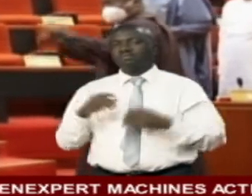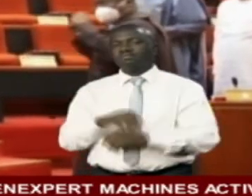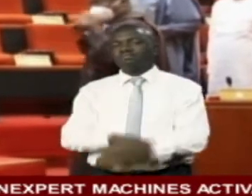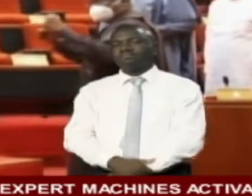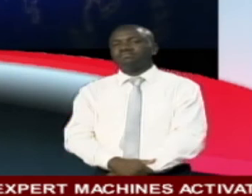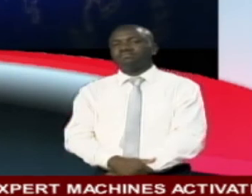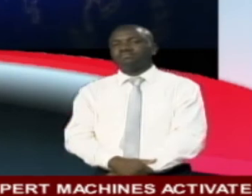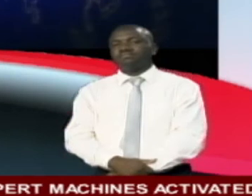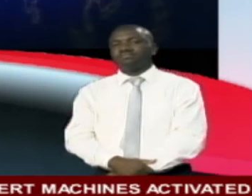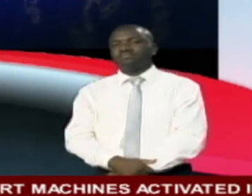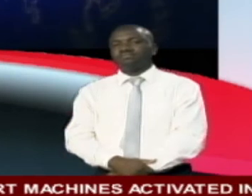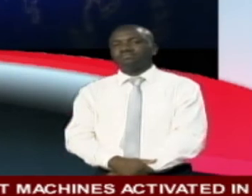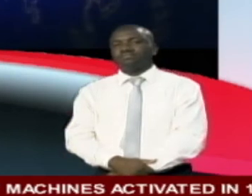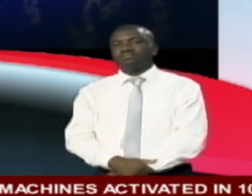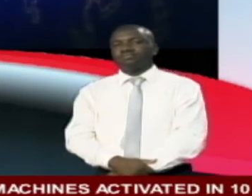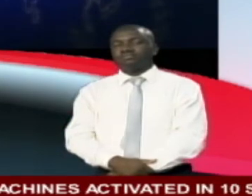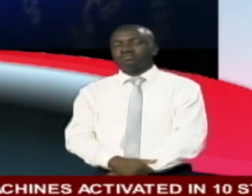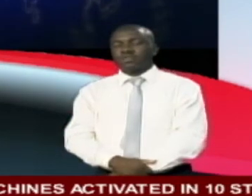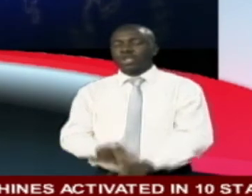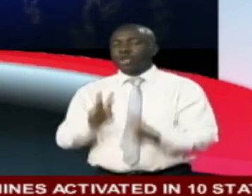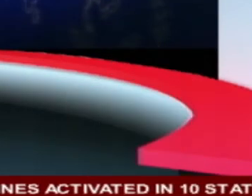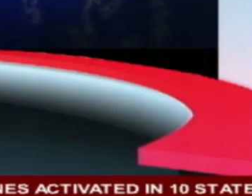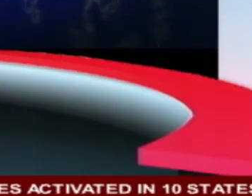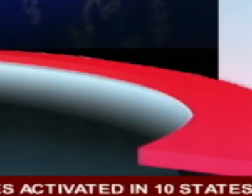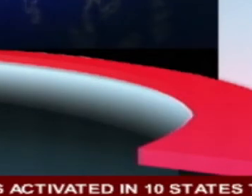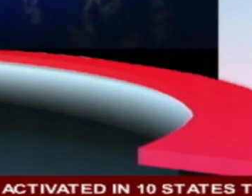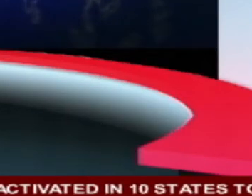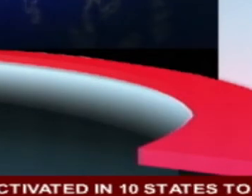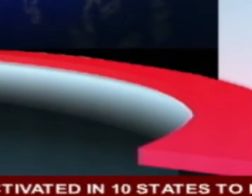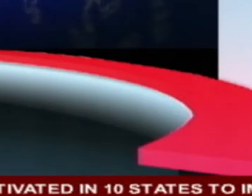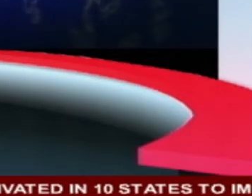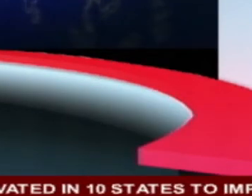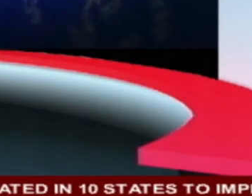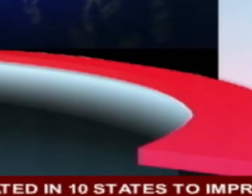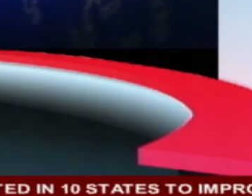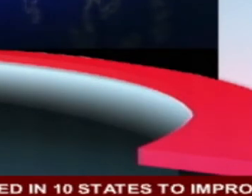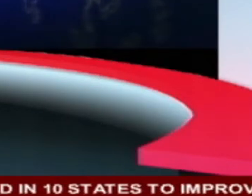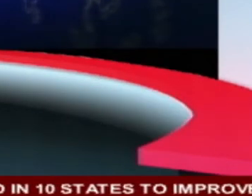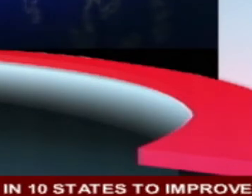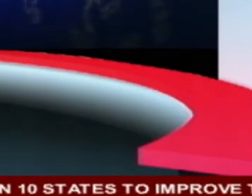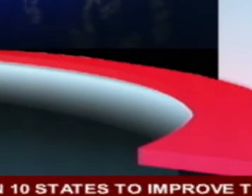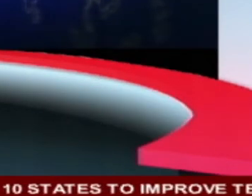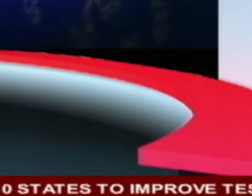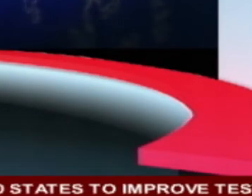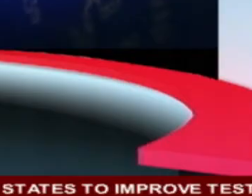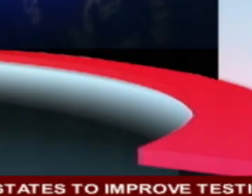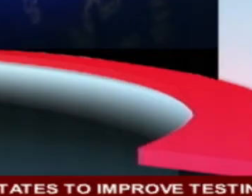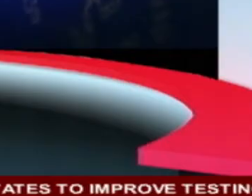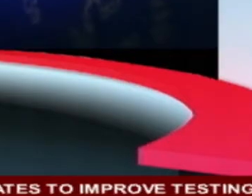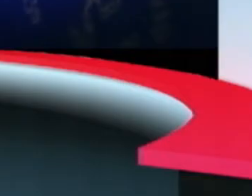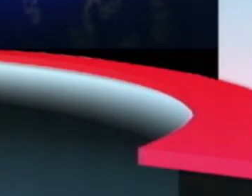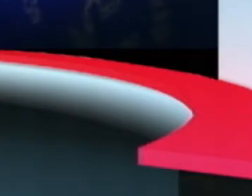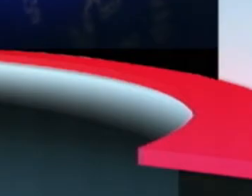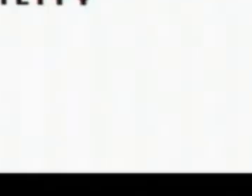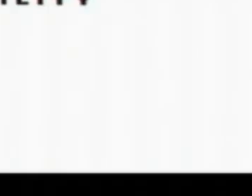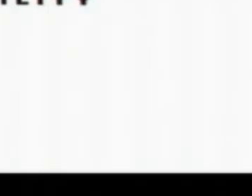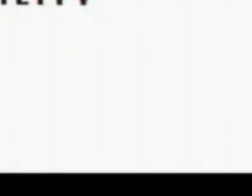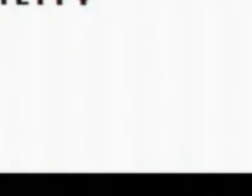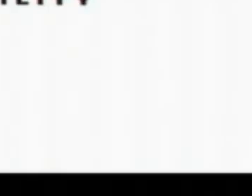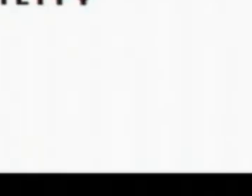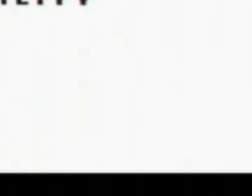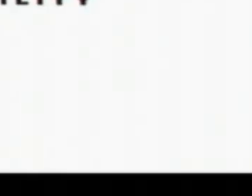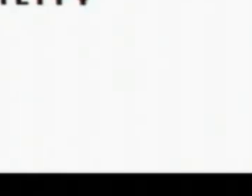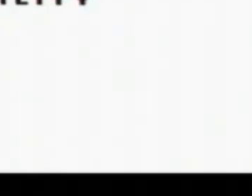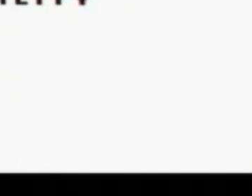News. You're watching the news on NTA International. Let's take a breather now. More reports ahead. Stay with us.